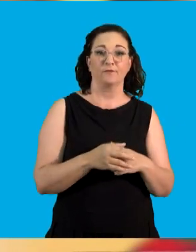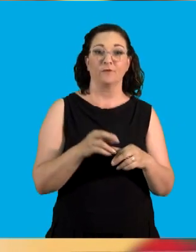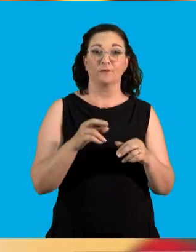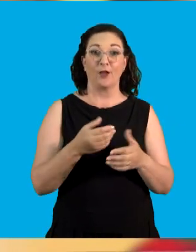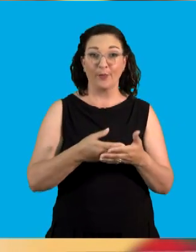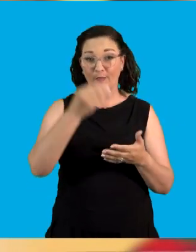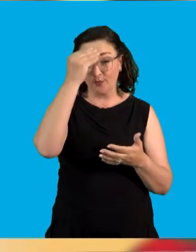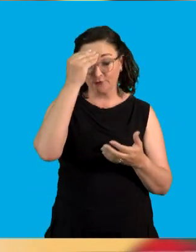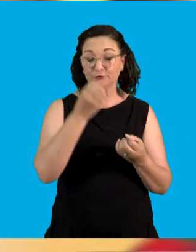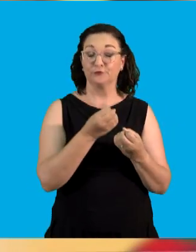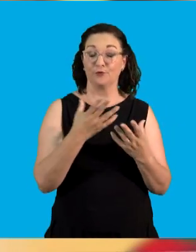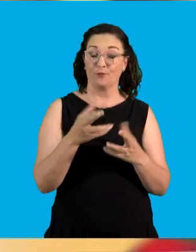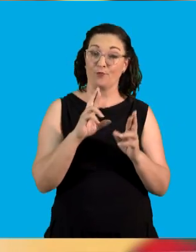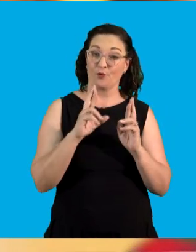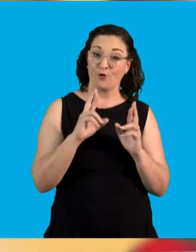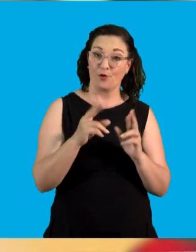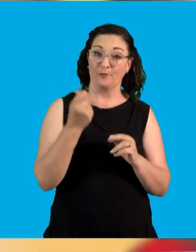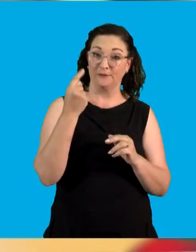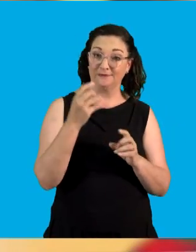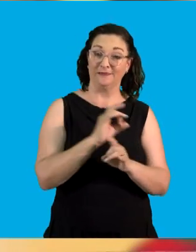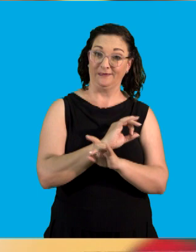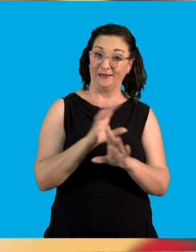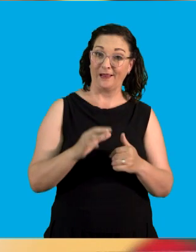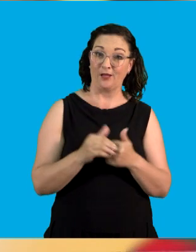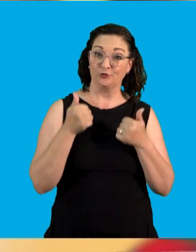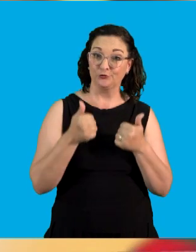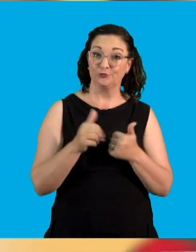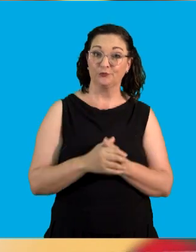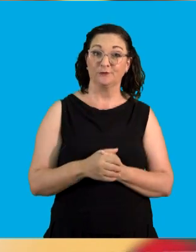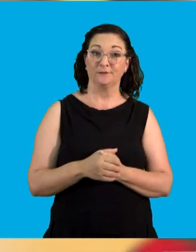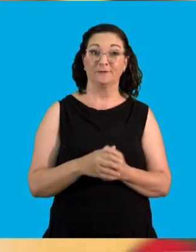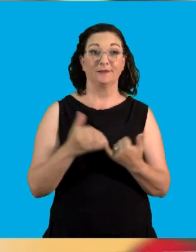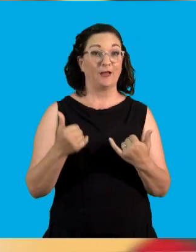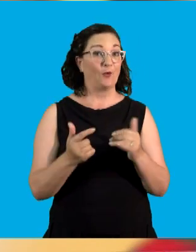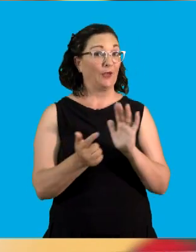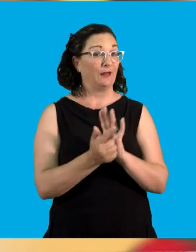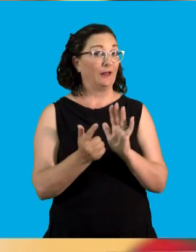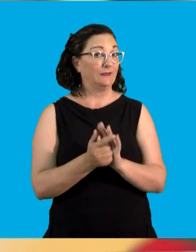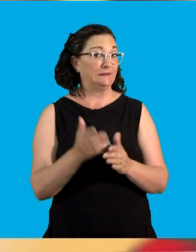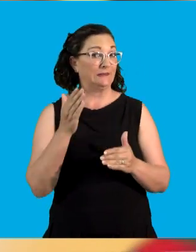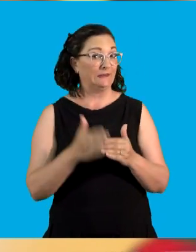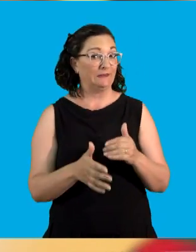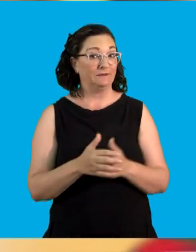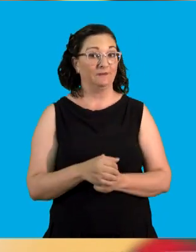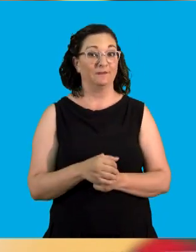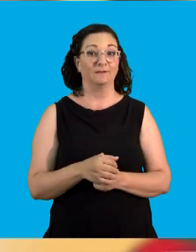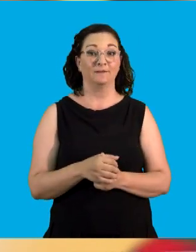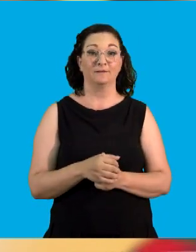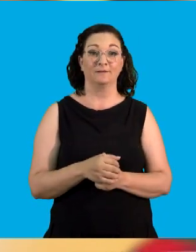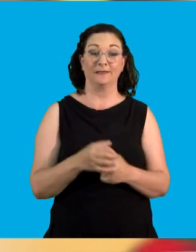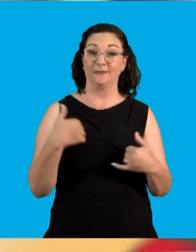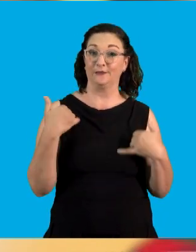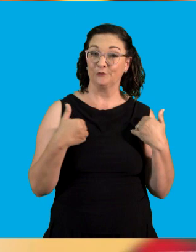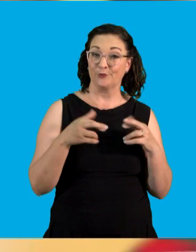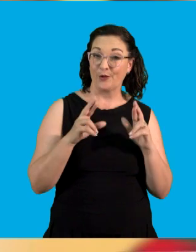I hope you learned and understood that properly, and because of that, we are now ending our lesson. Hope you